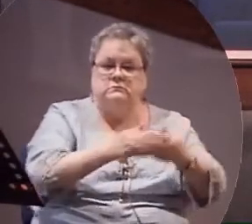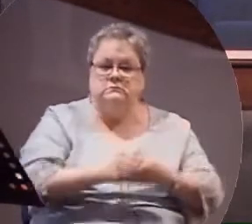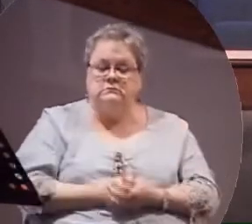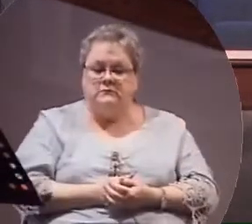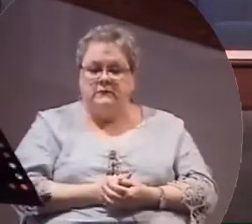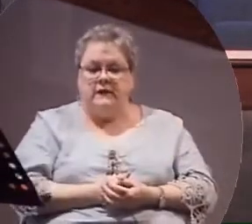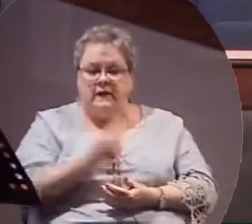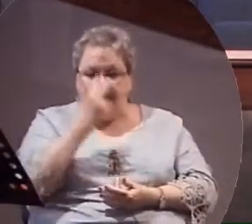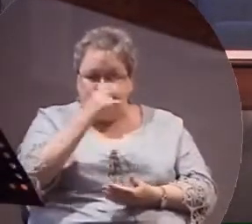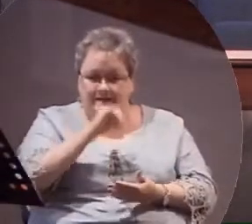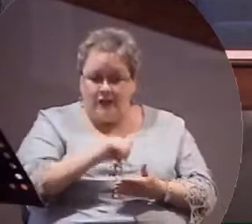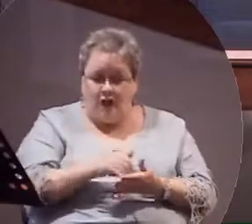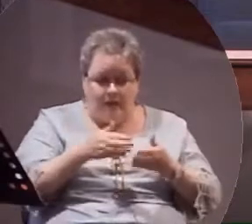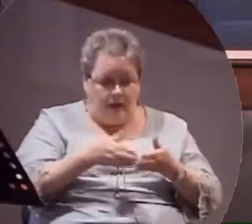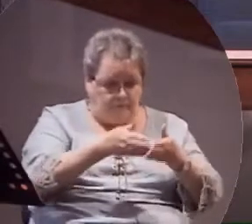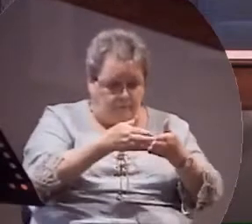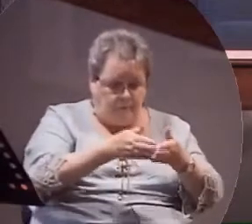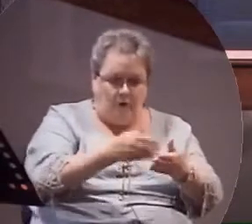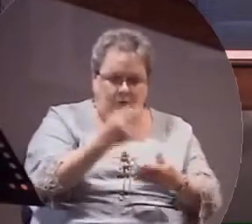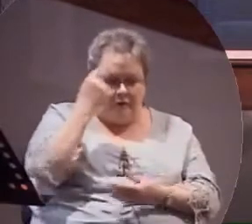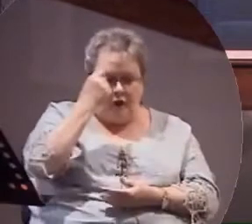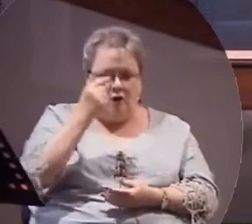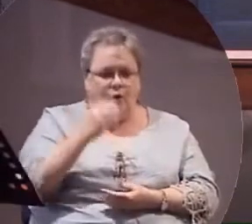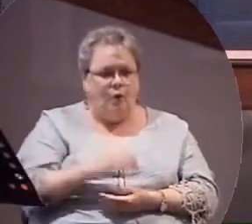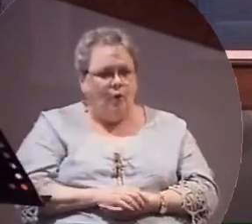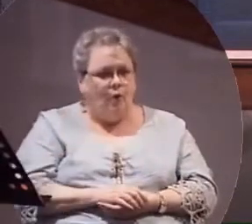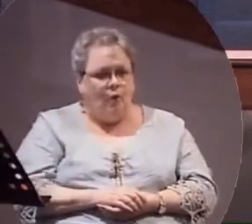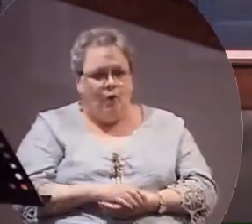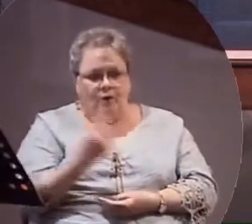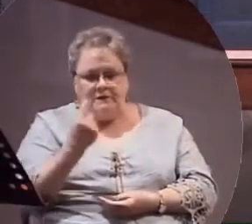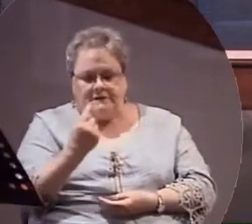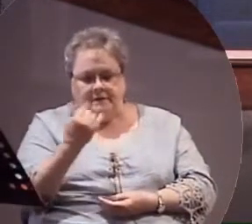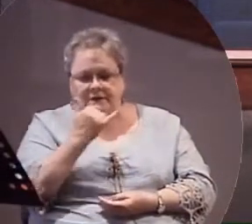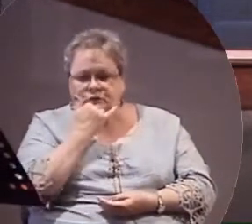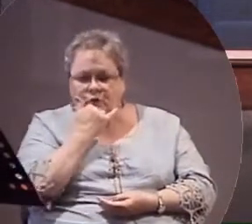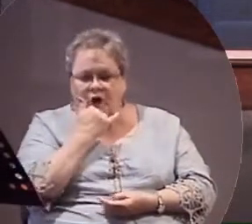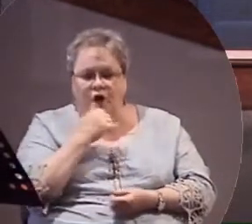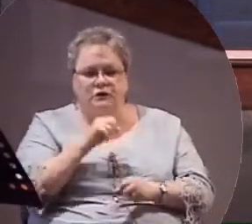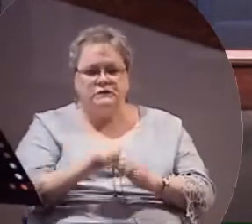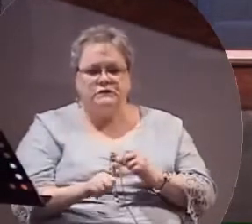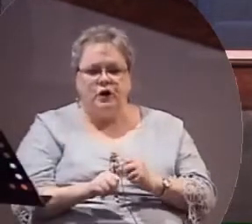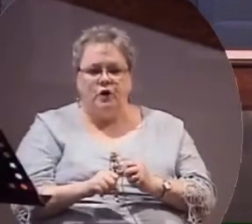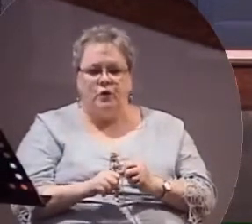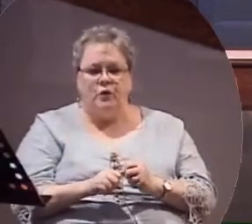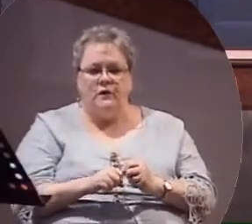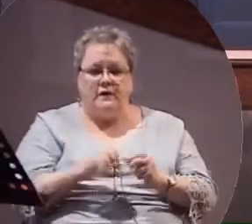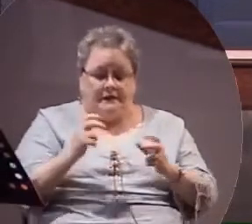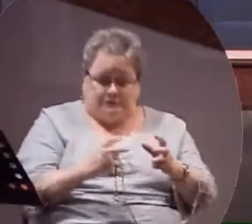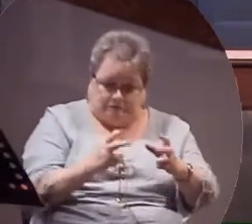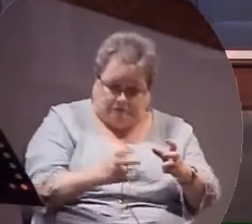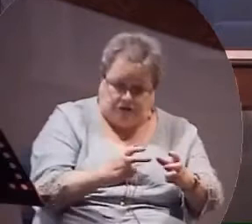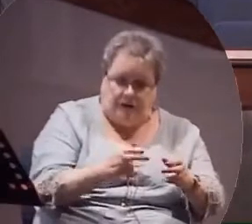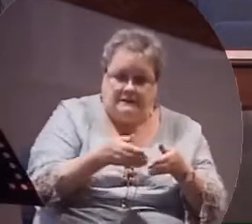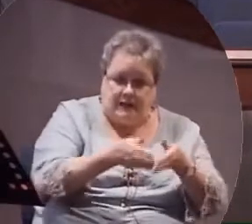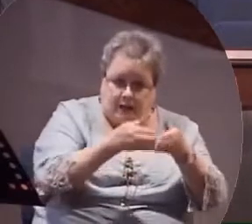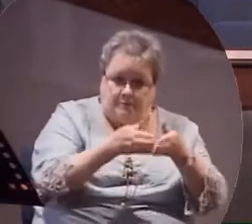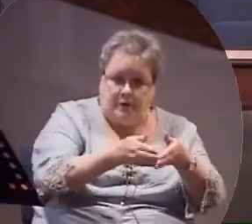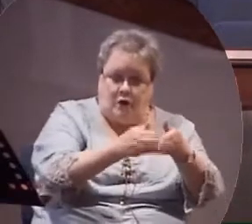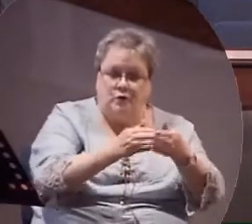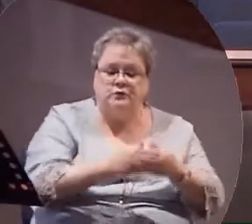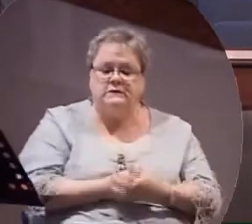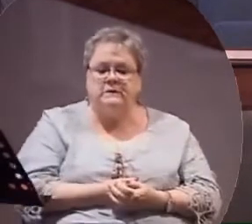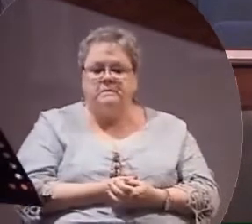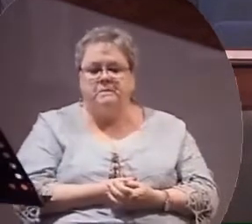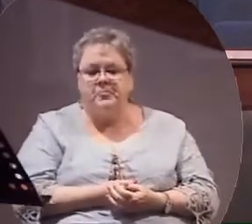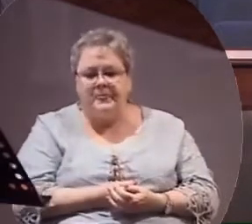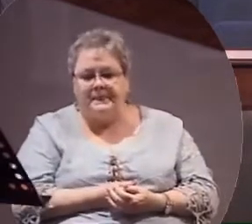Well, they saw that manless boat and they thought, oh man, something's wrong. So they chased the boat down. They pulled up beside of